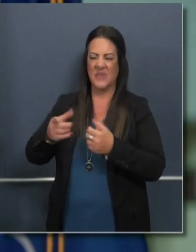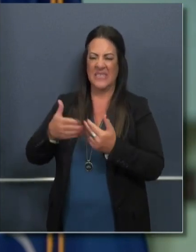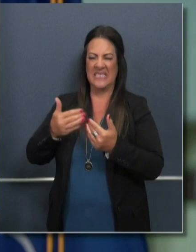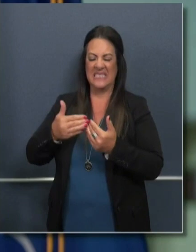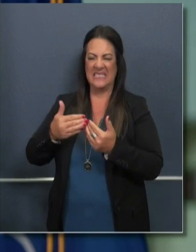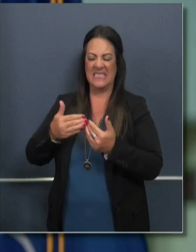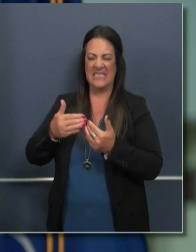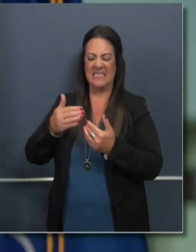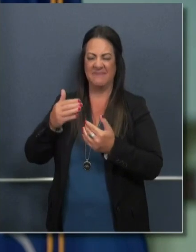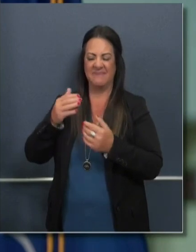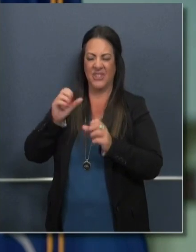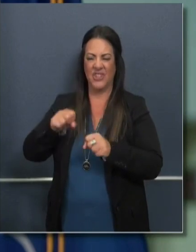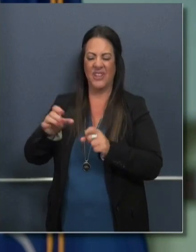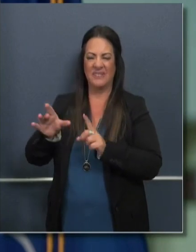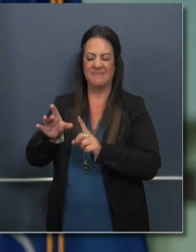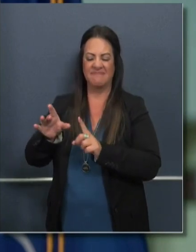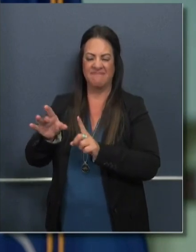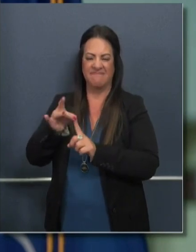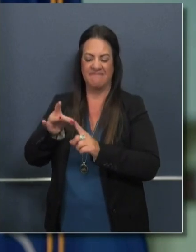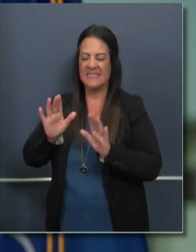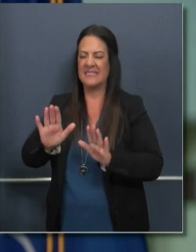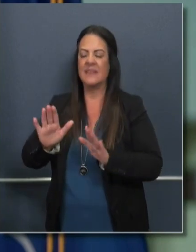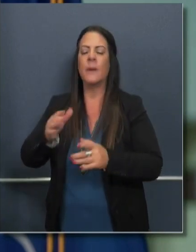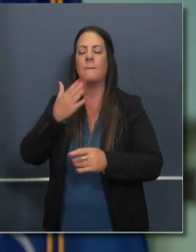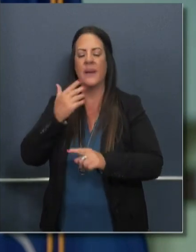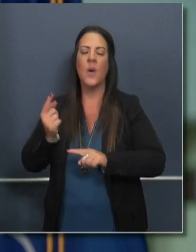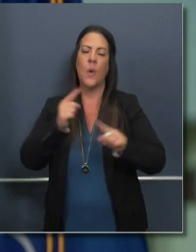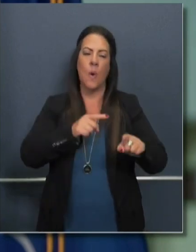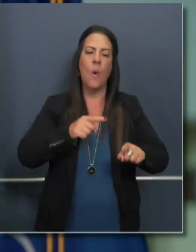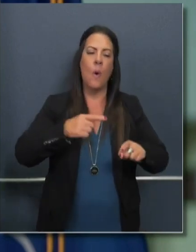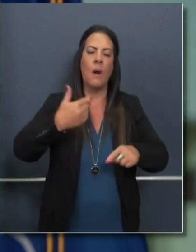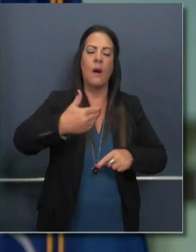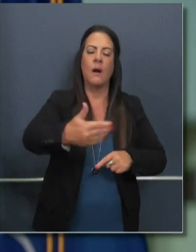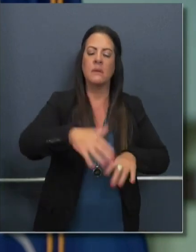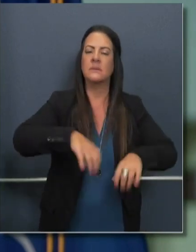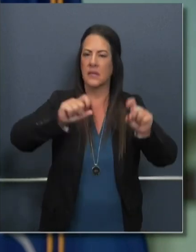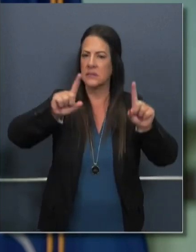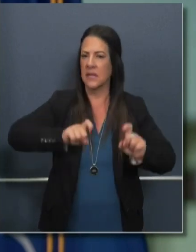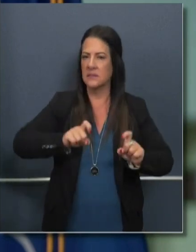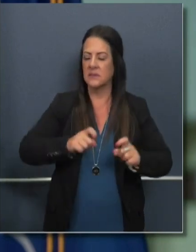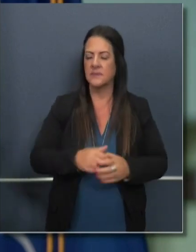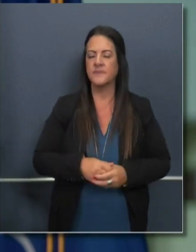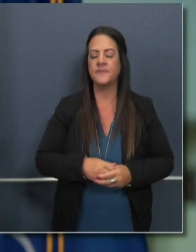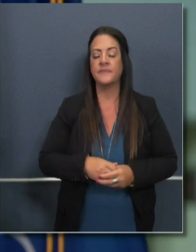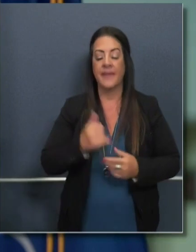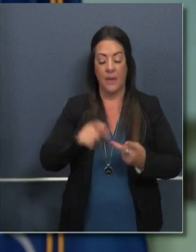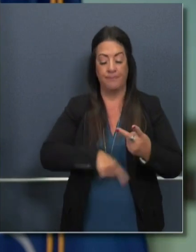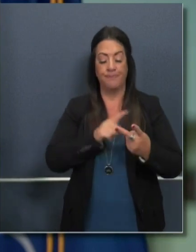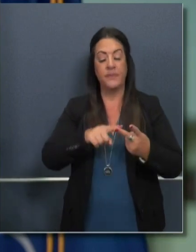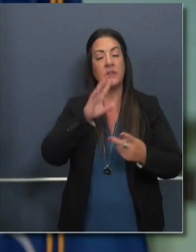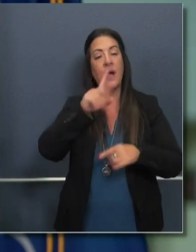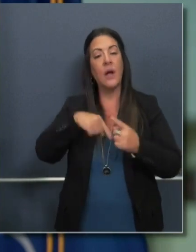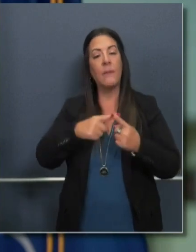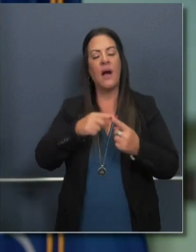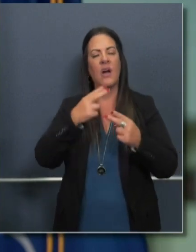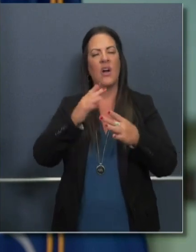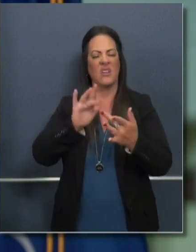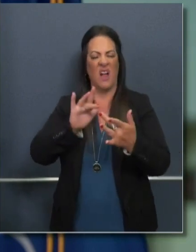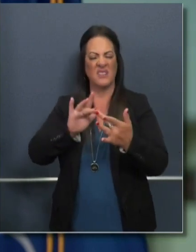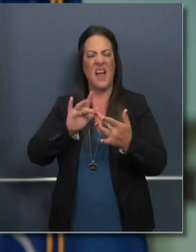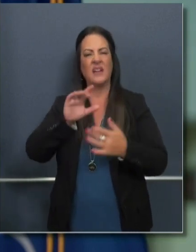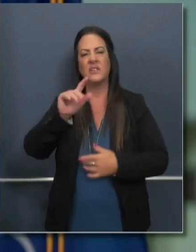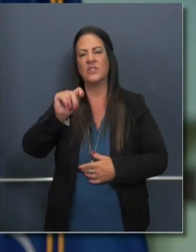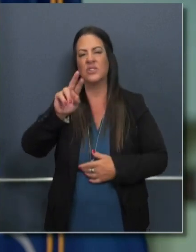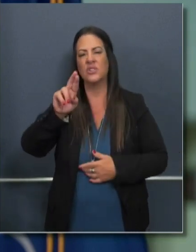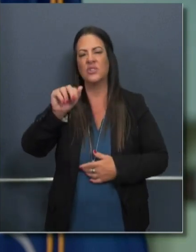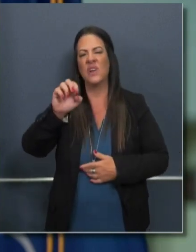vulnerable to contacting COVID-19. As it relates to contact tracers, you're right. We made a commitment